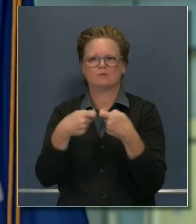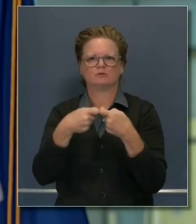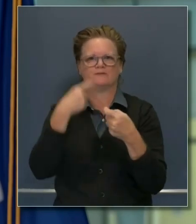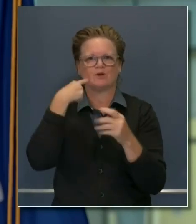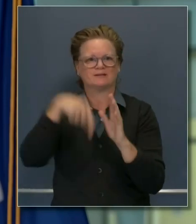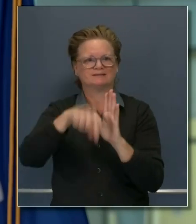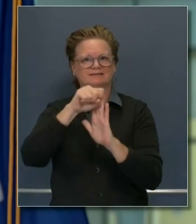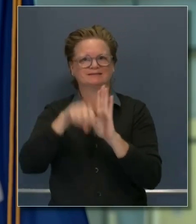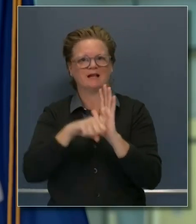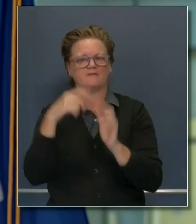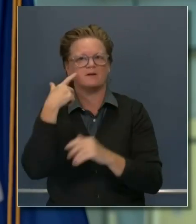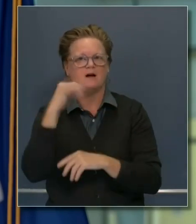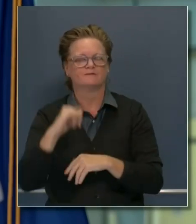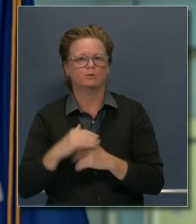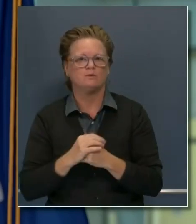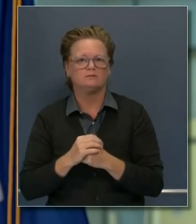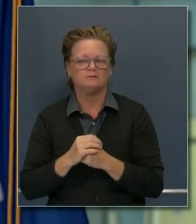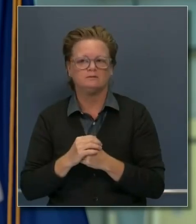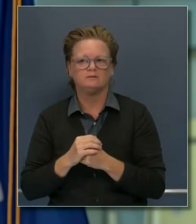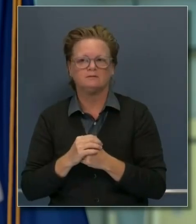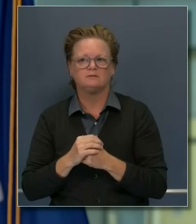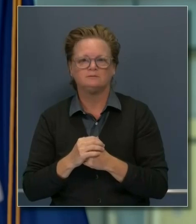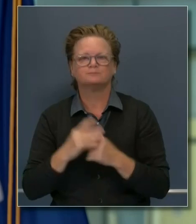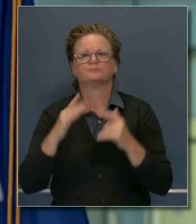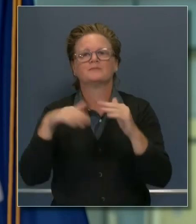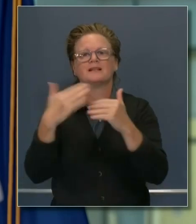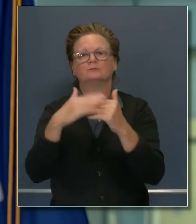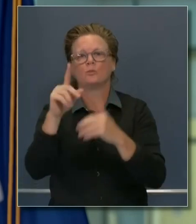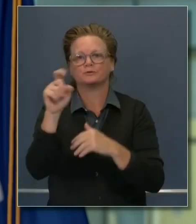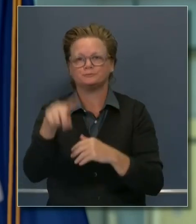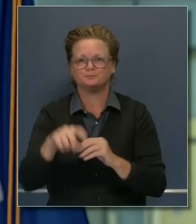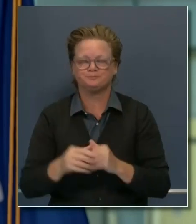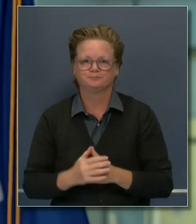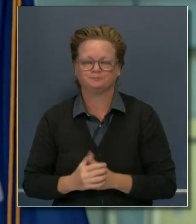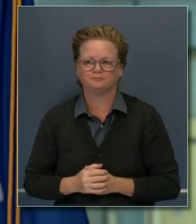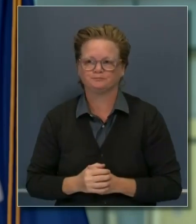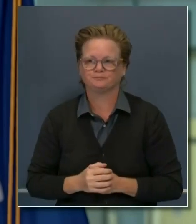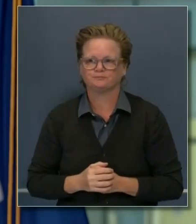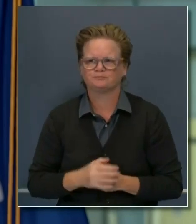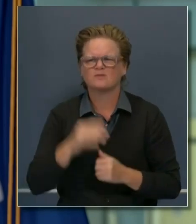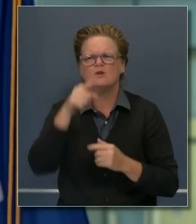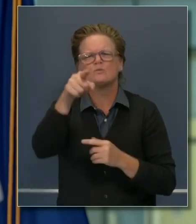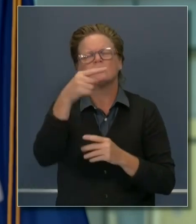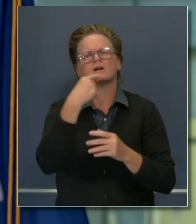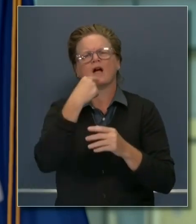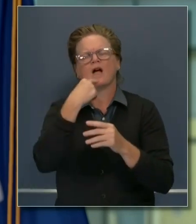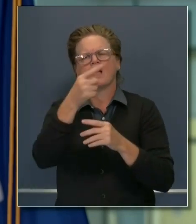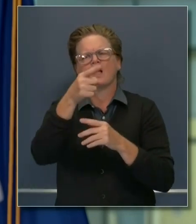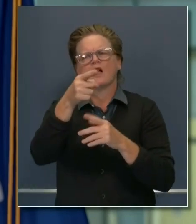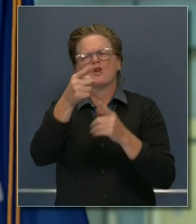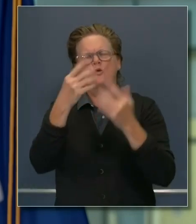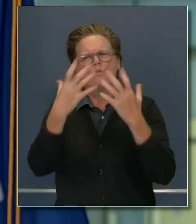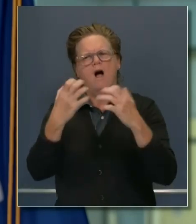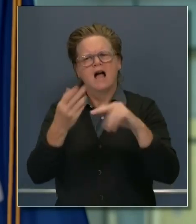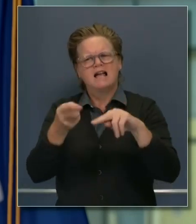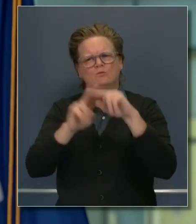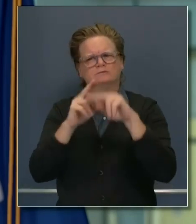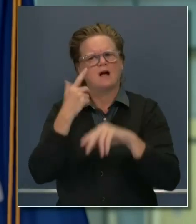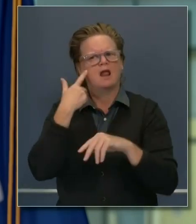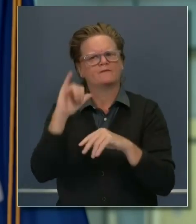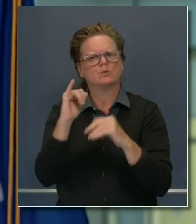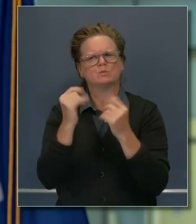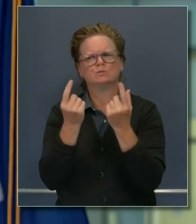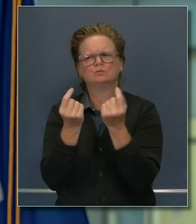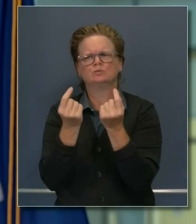Hi, Governor. Last week you said you wanted to increase California's actions to address climate change in the wake of these